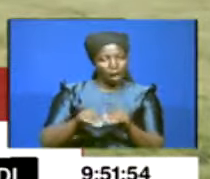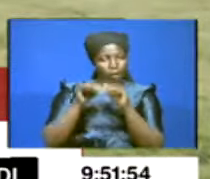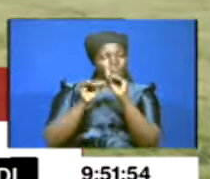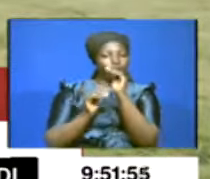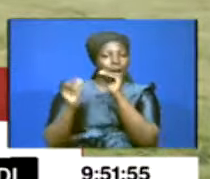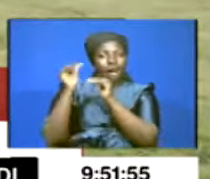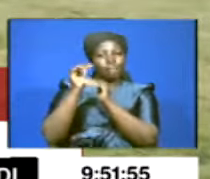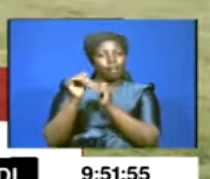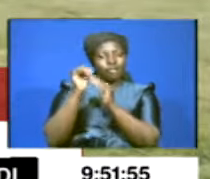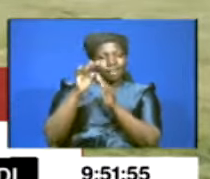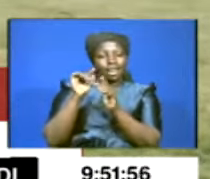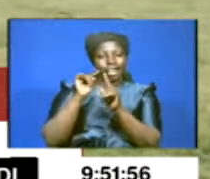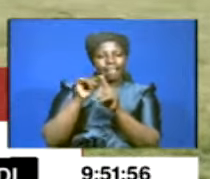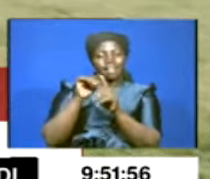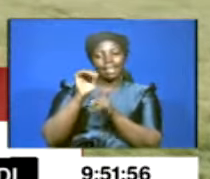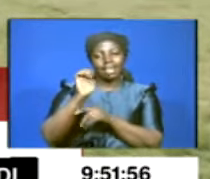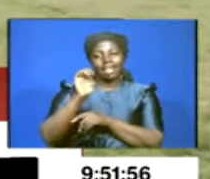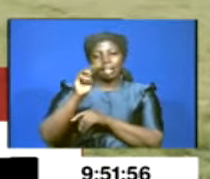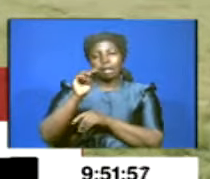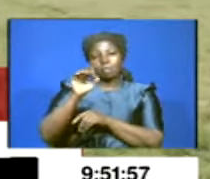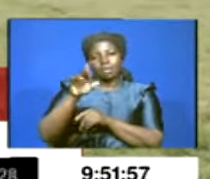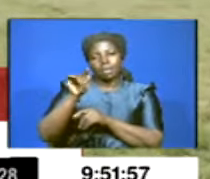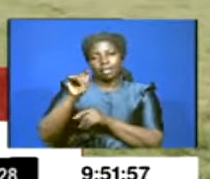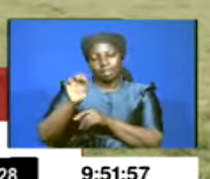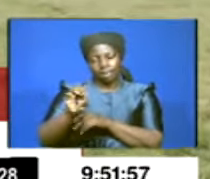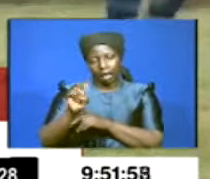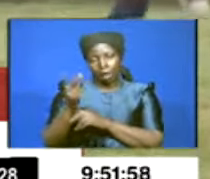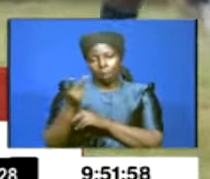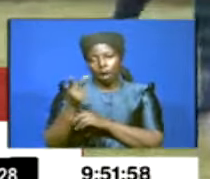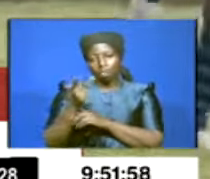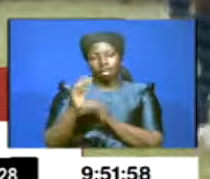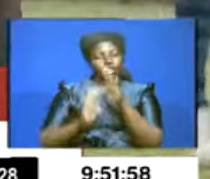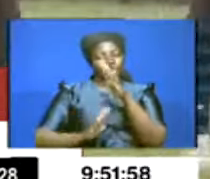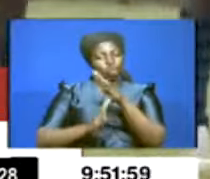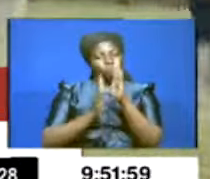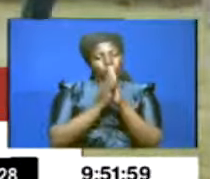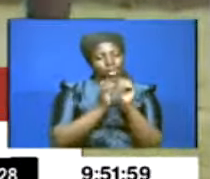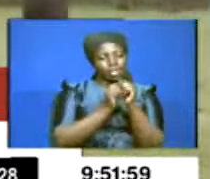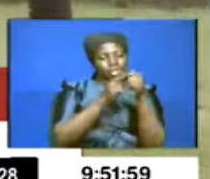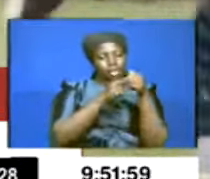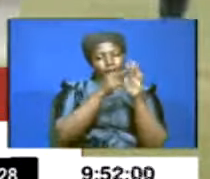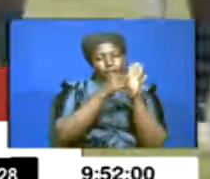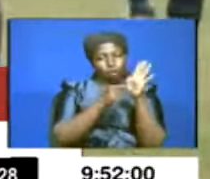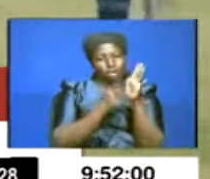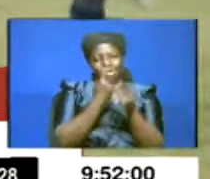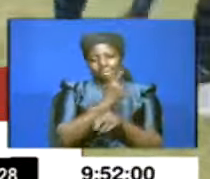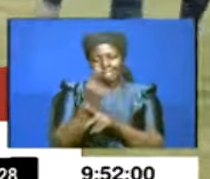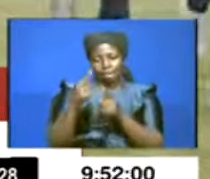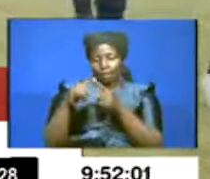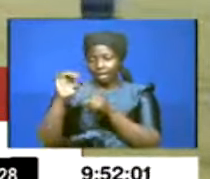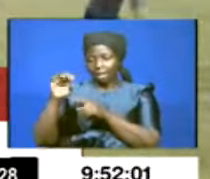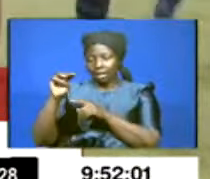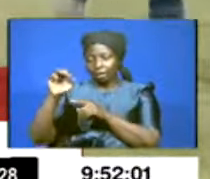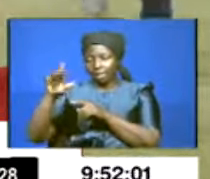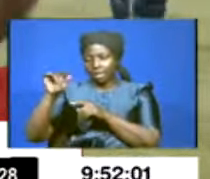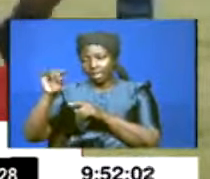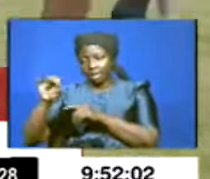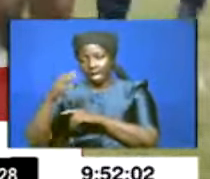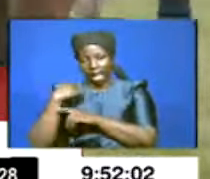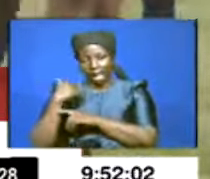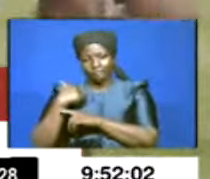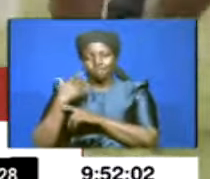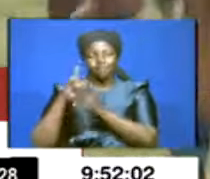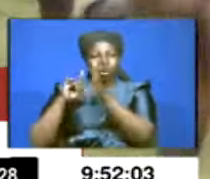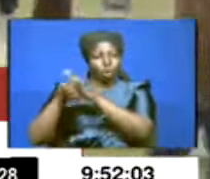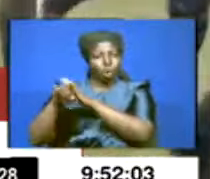Sub-County League. The two sides are top of the table on 16 points each from 7 matches, but Emirates have a better goal aggregate.